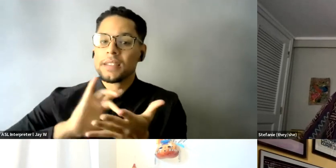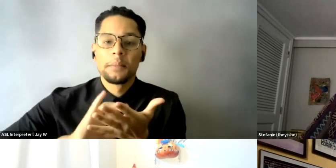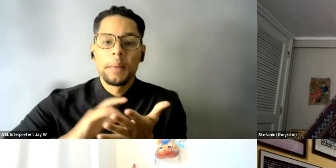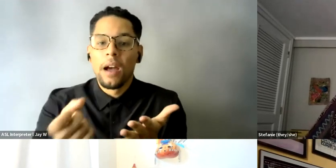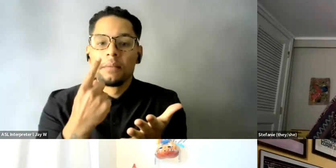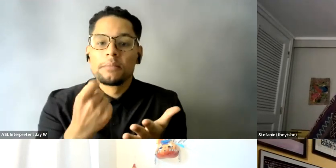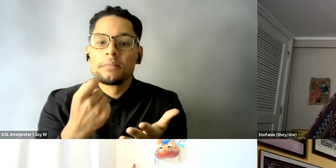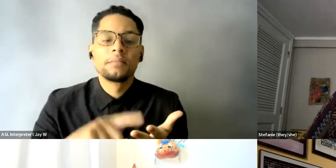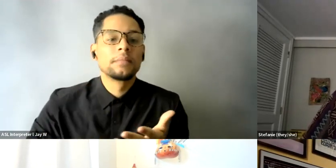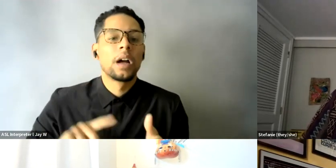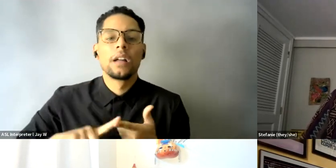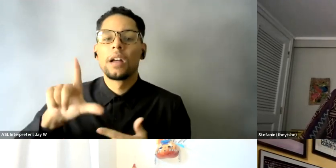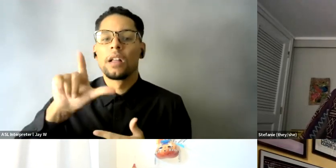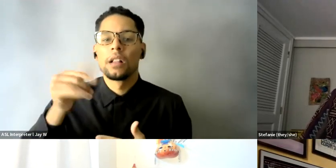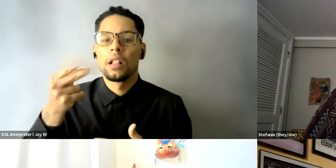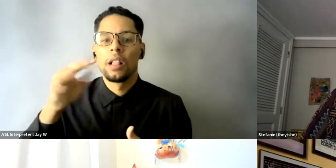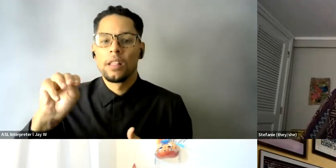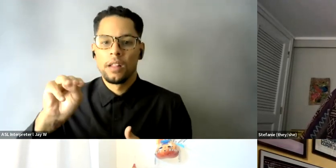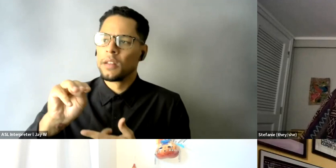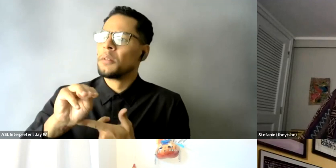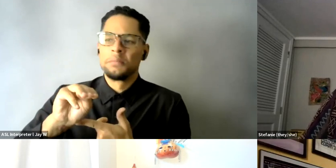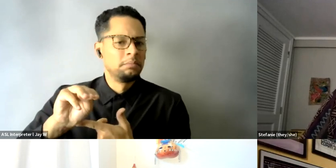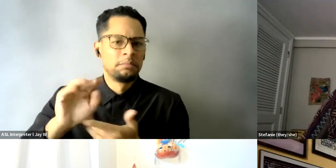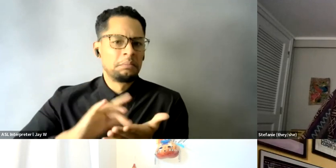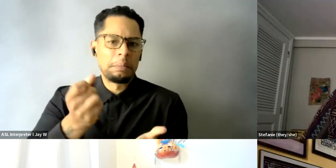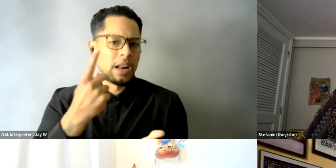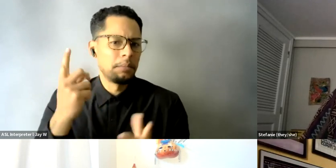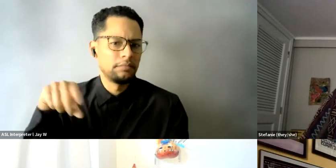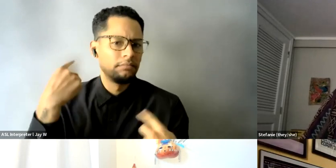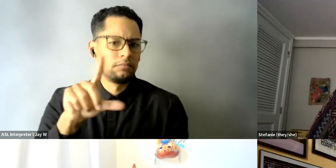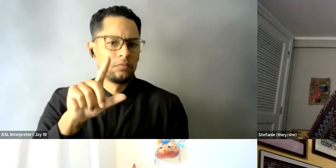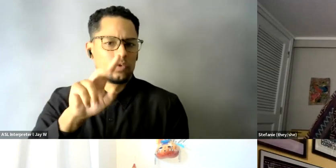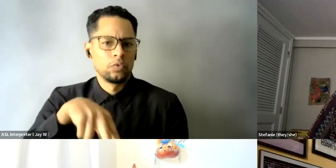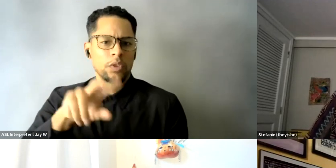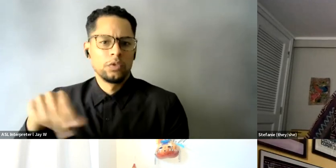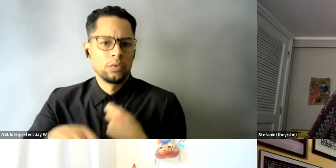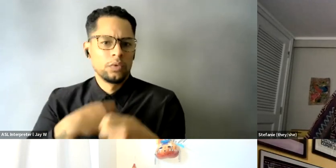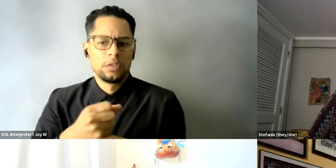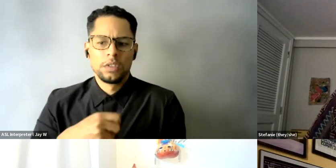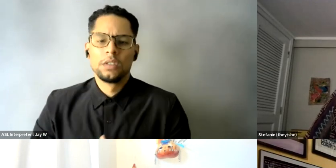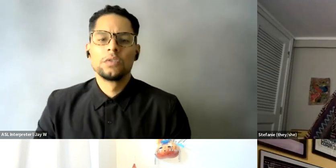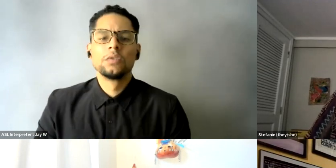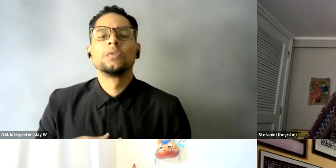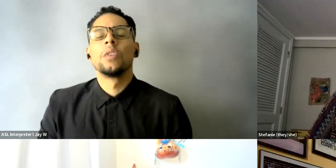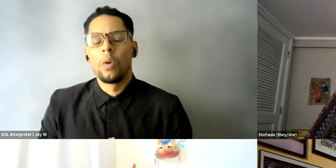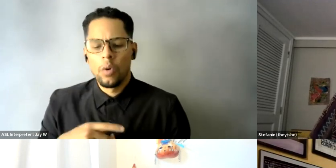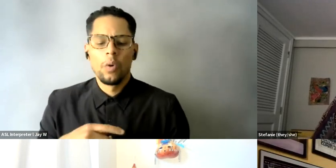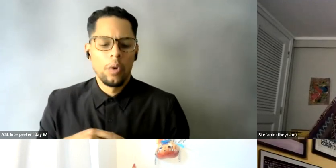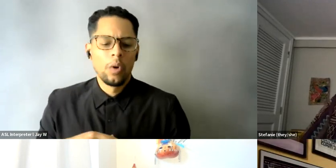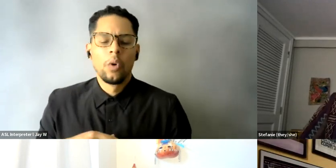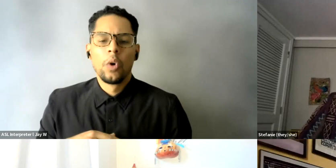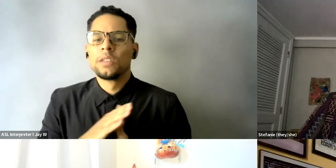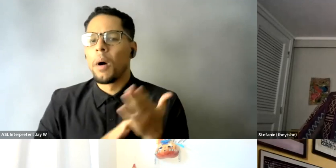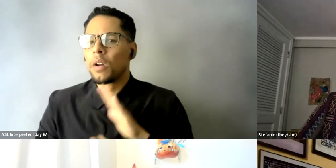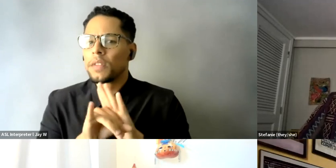I've been taking lithium carbonate for 22 years. So on some level, I identify with this, like, identity